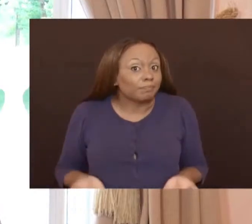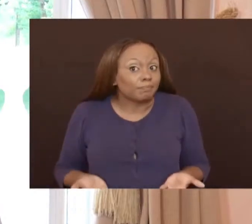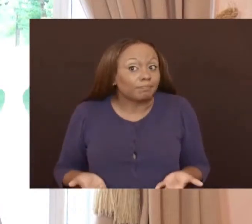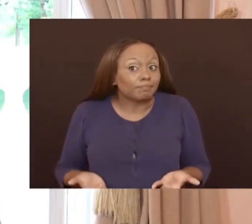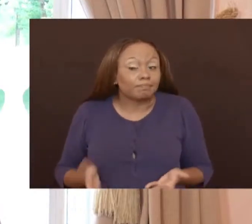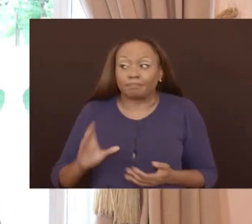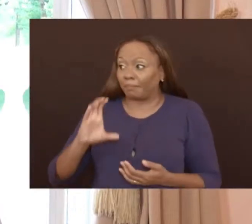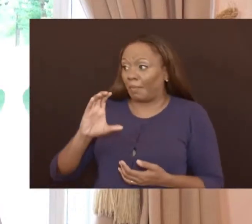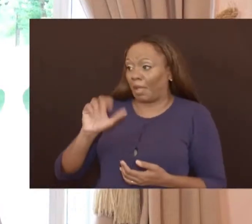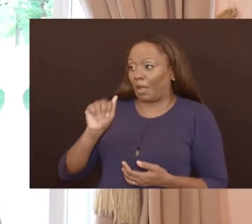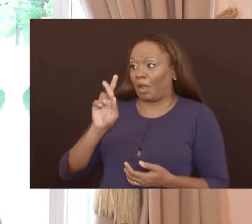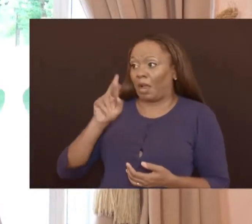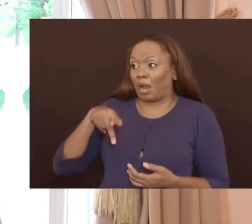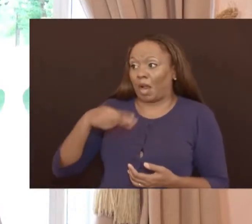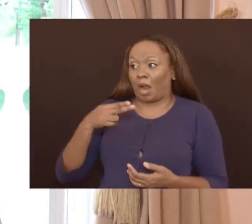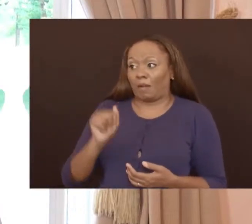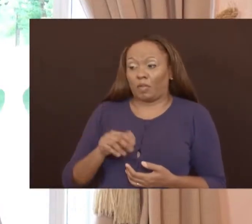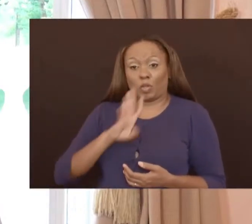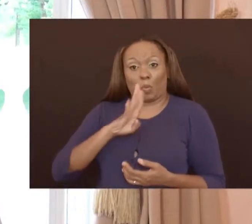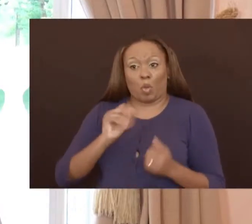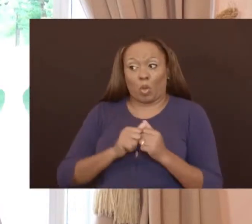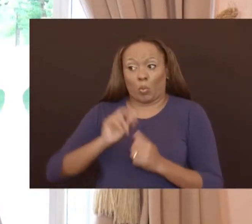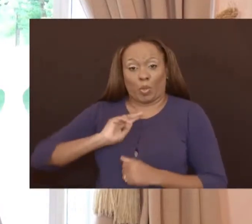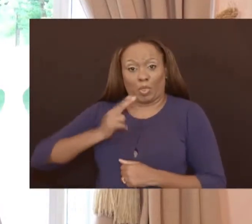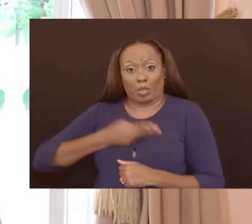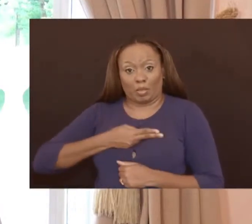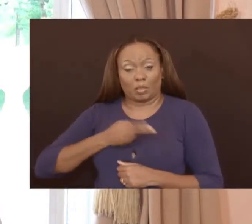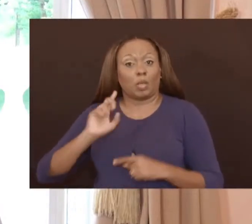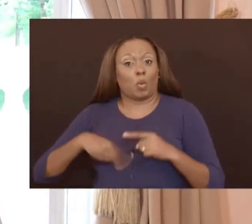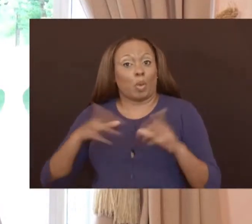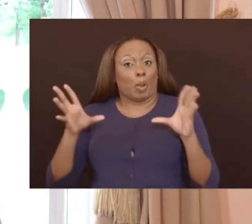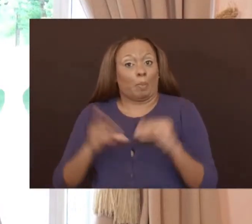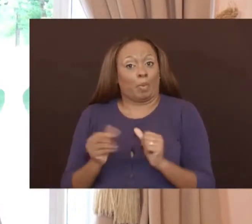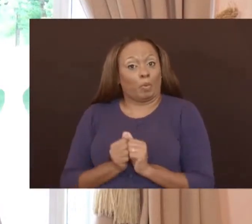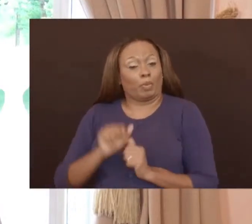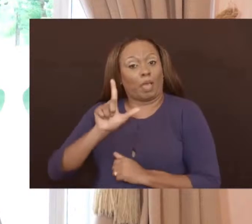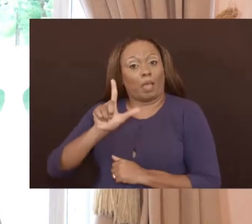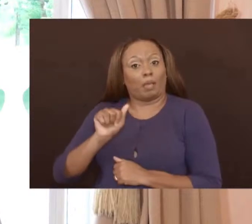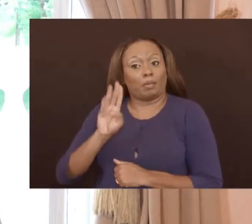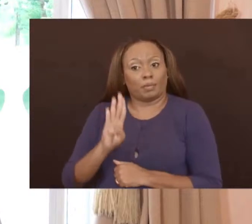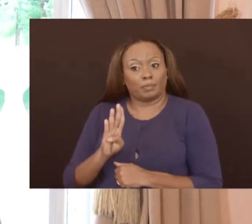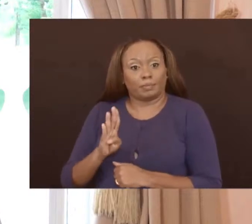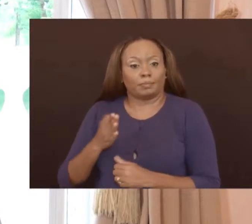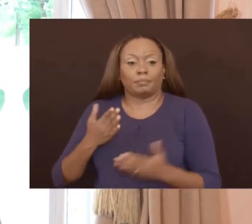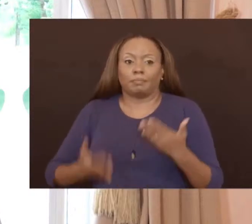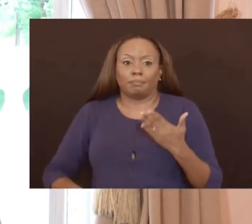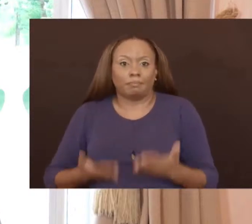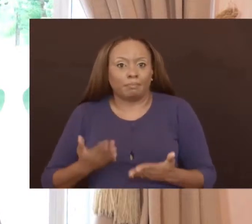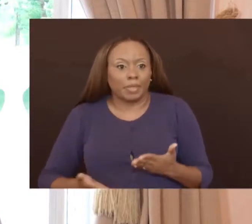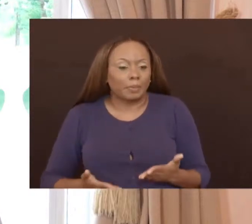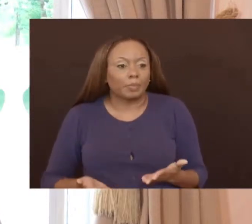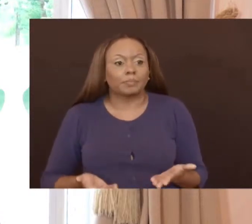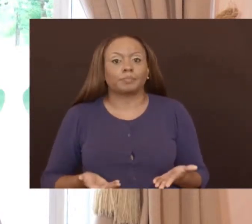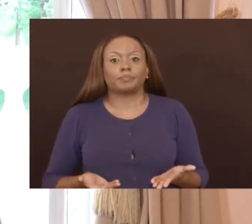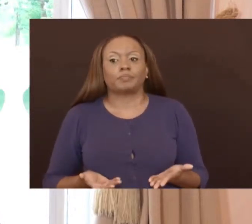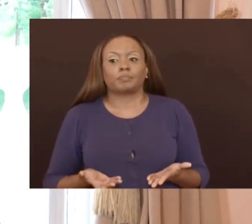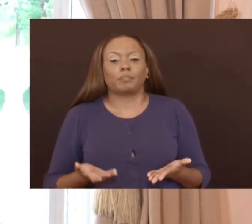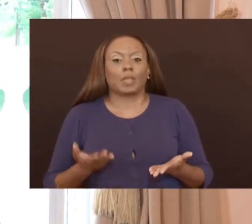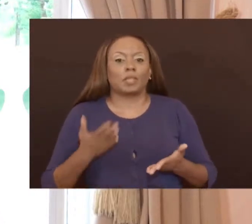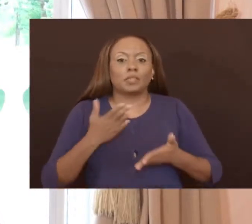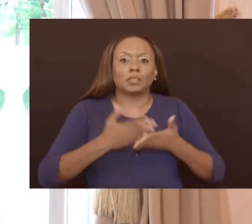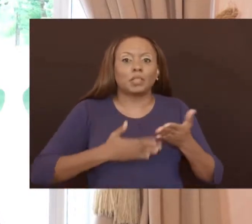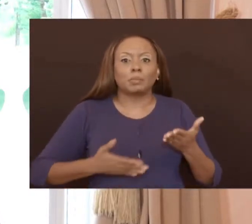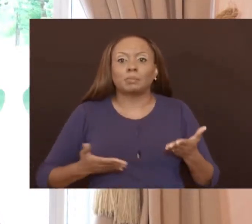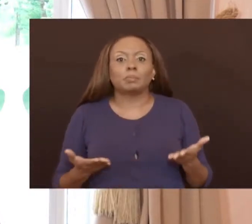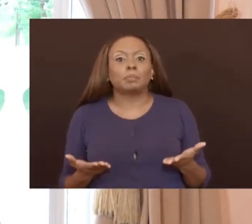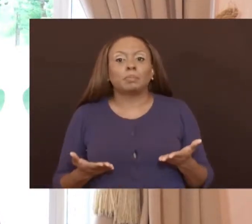CARFA spoke this morning, when they meet with the labs, they may well find now that where you saw unidentified, and the reports would